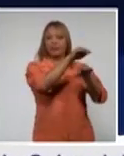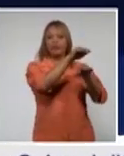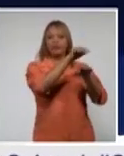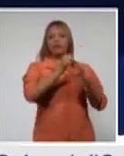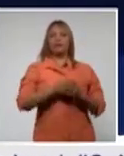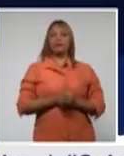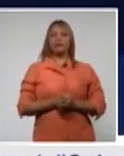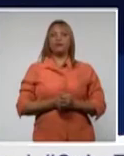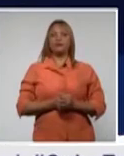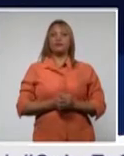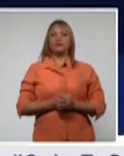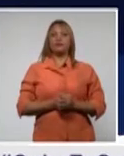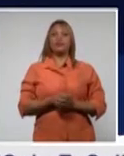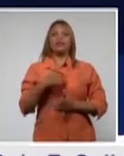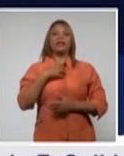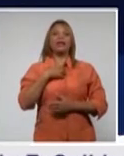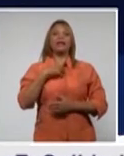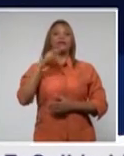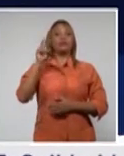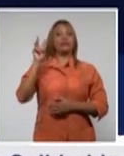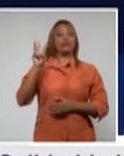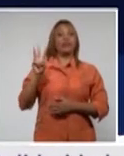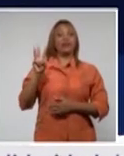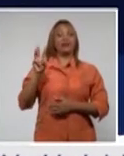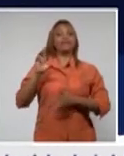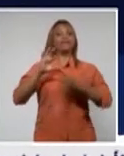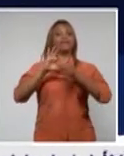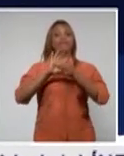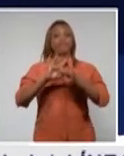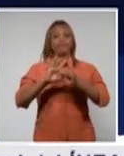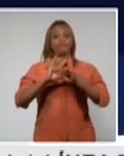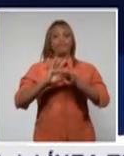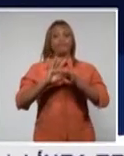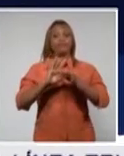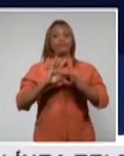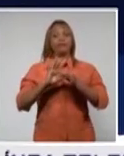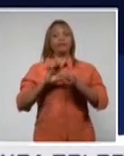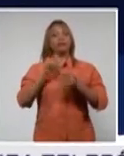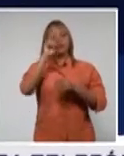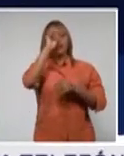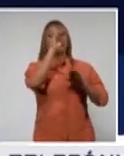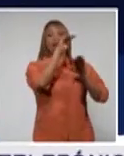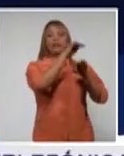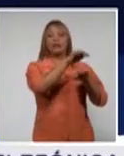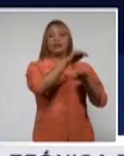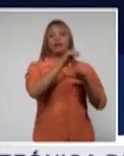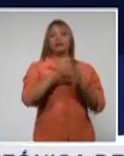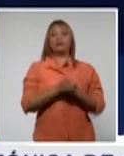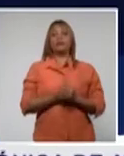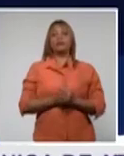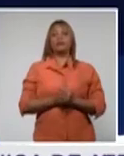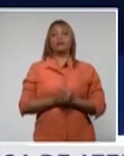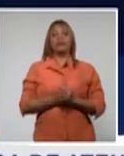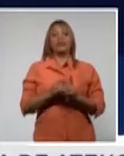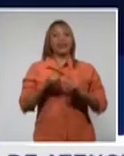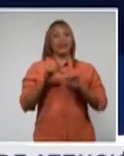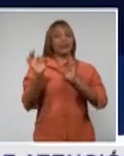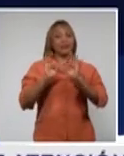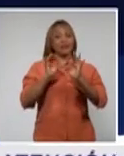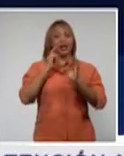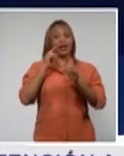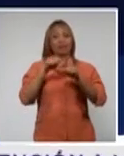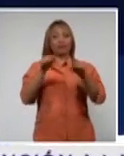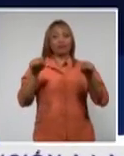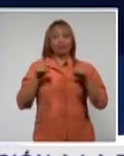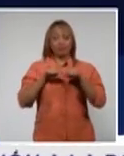606 hospitalized patients, 3 continue to be in a critical state in our intensive care